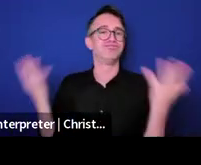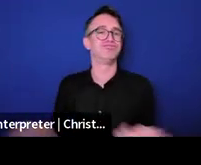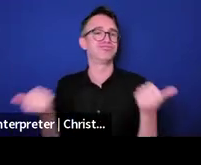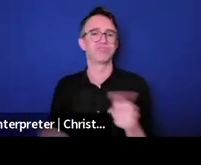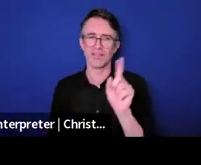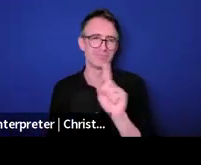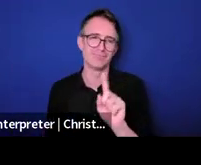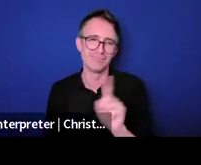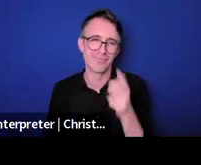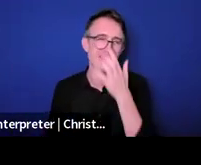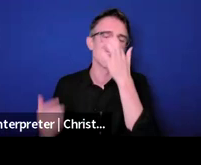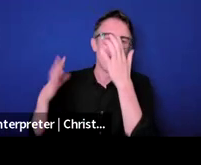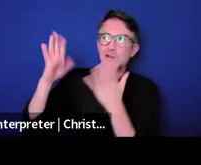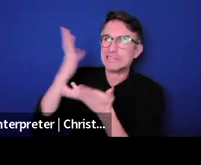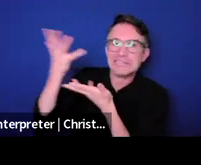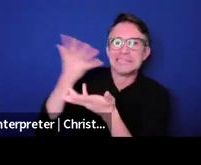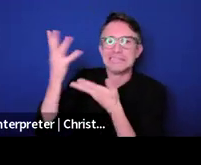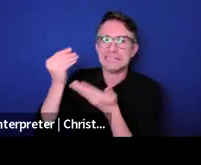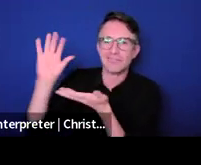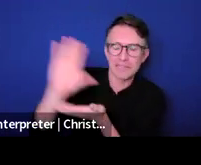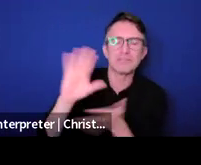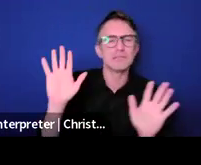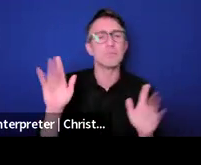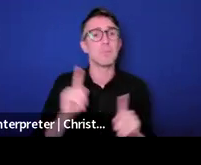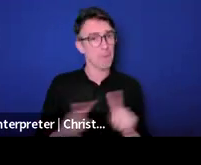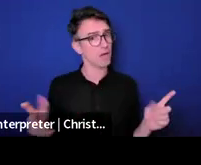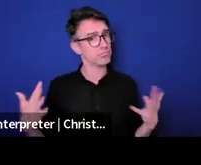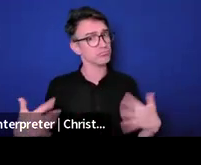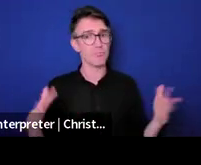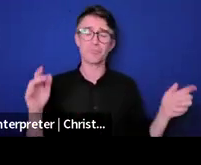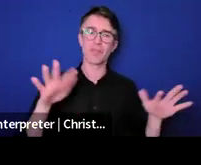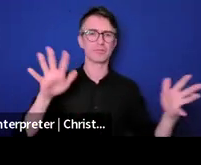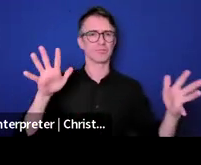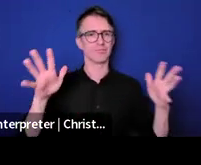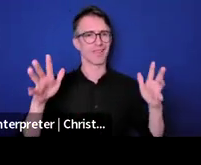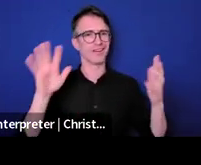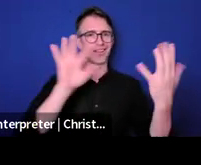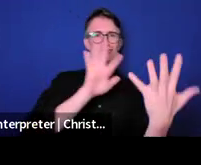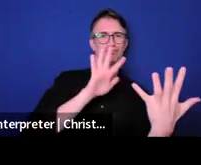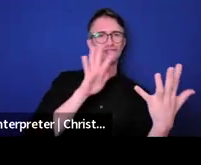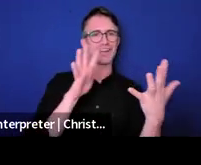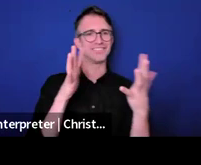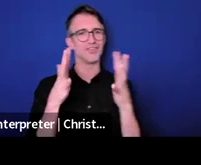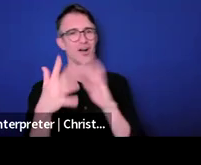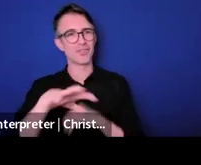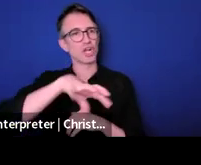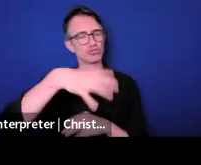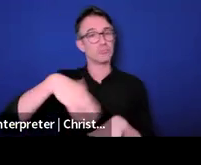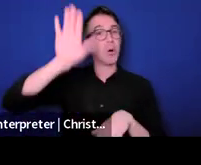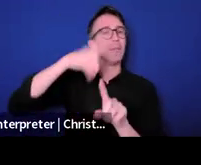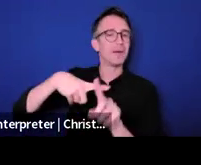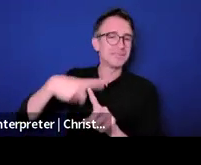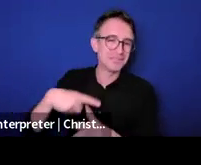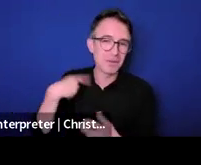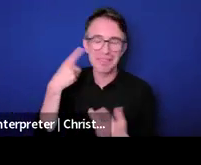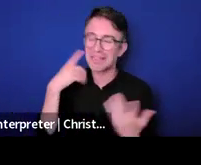of reforms, and some of them are set to continue and hopefully improve as they go and